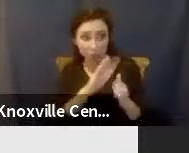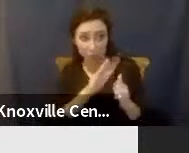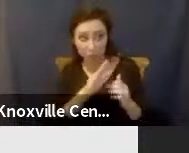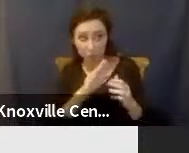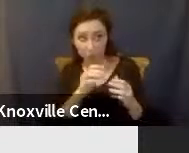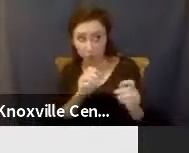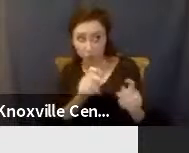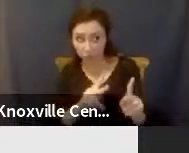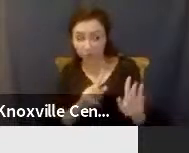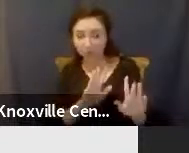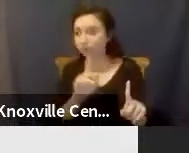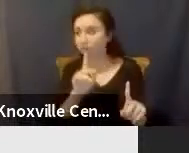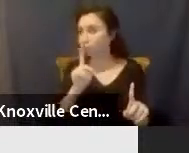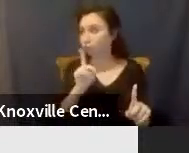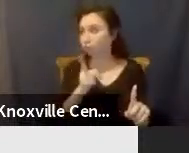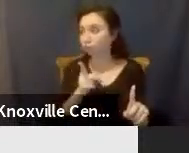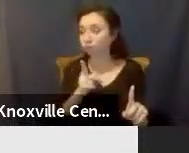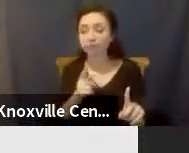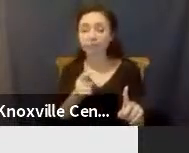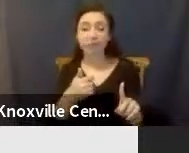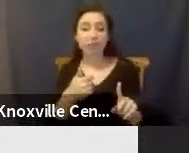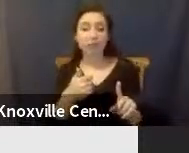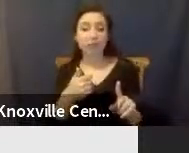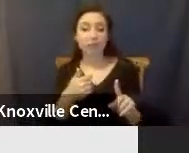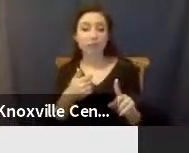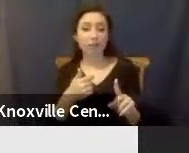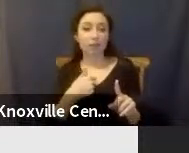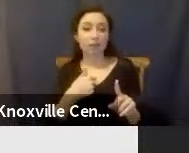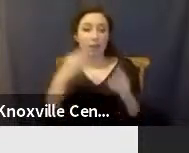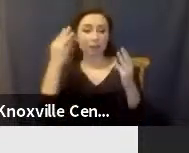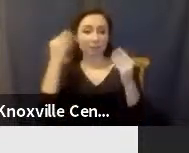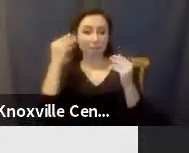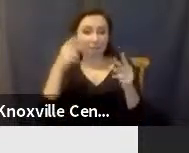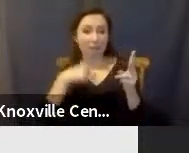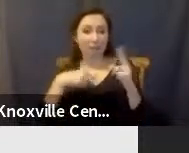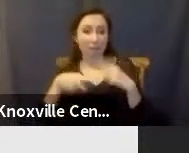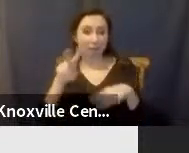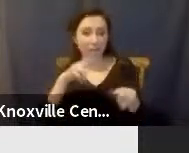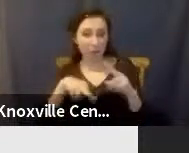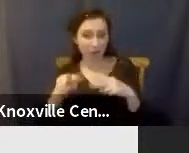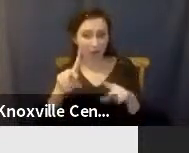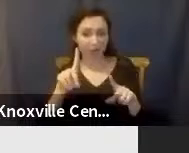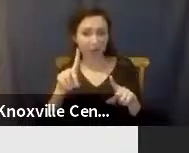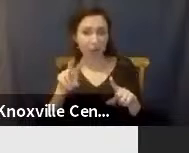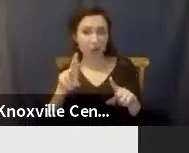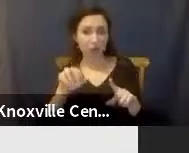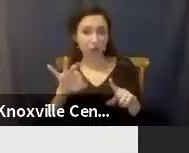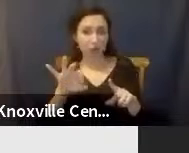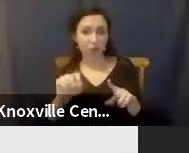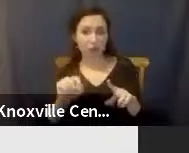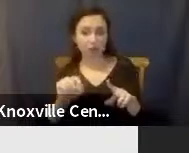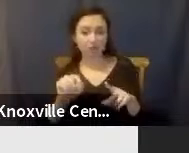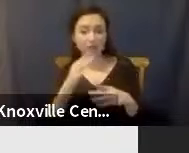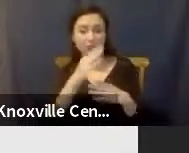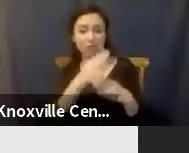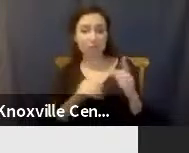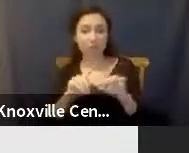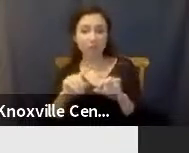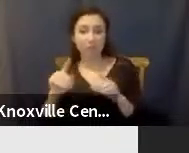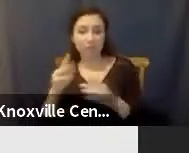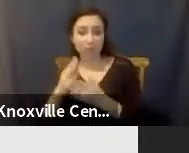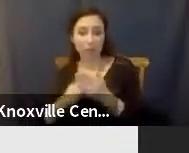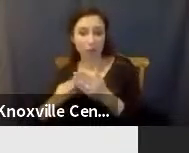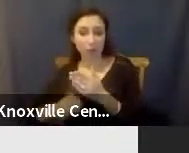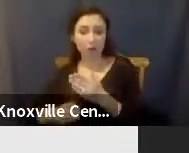Sure. And further consideration, as I look at these drafts, there are provisions elsewhere in the rules that allow